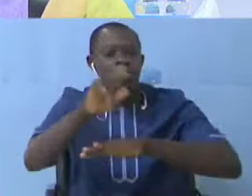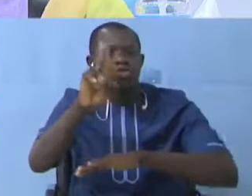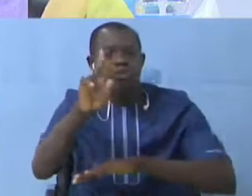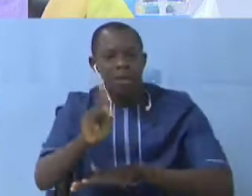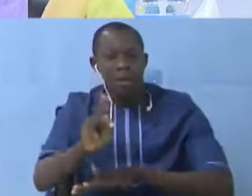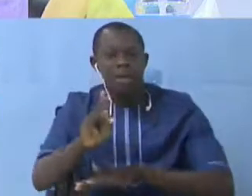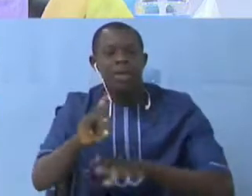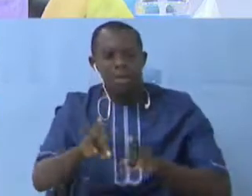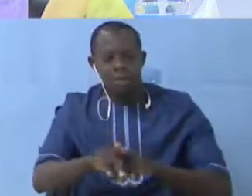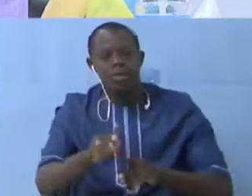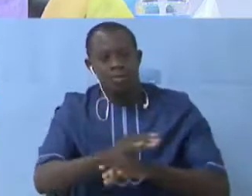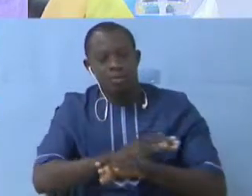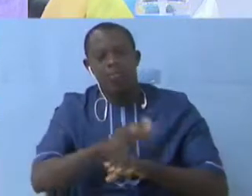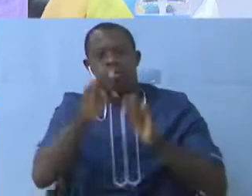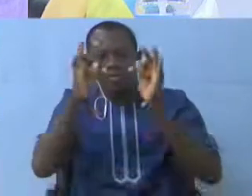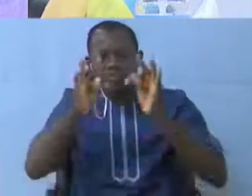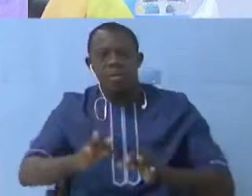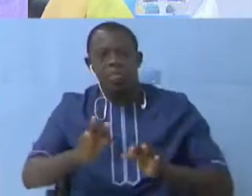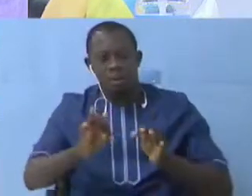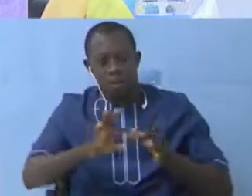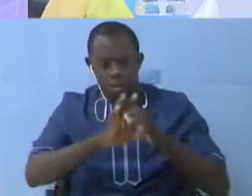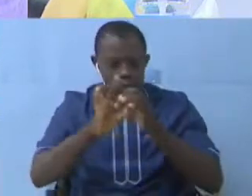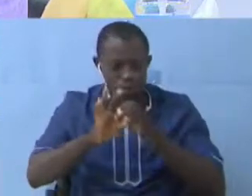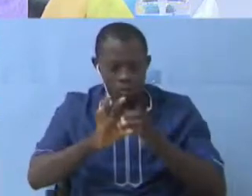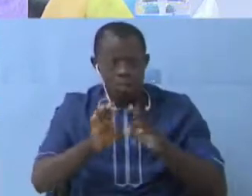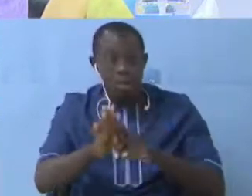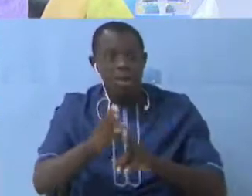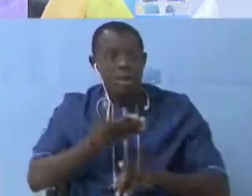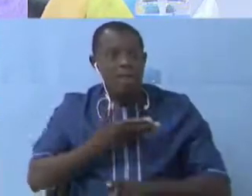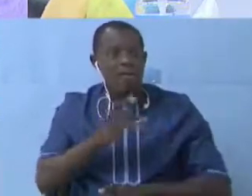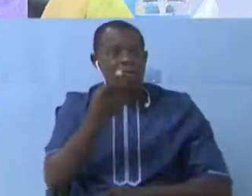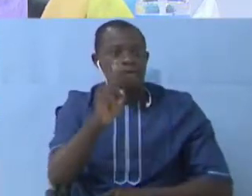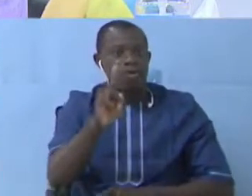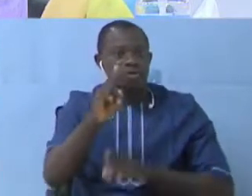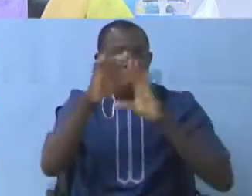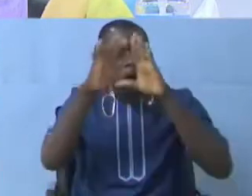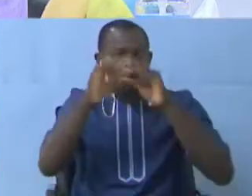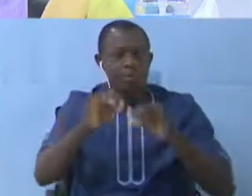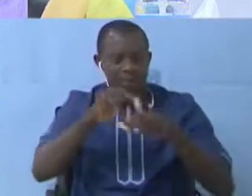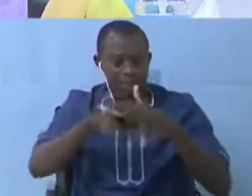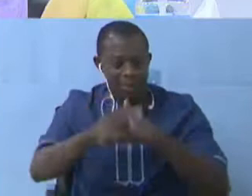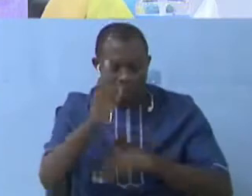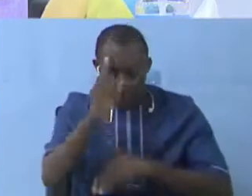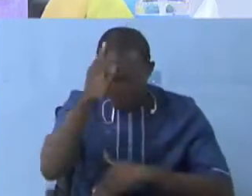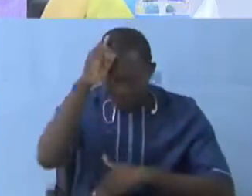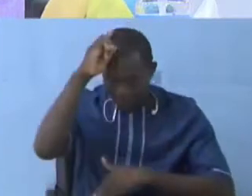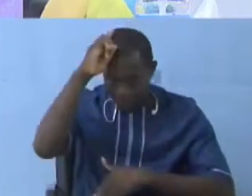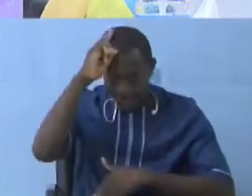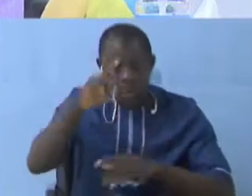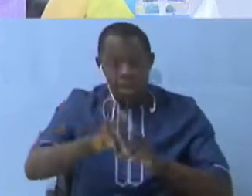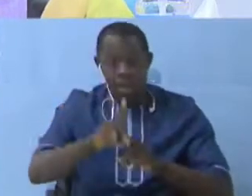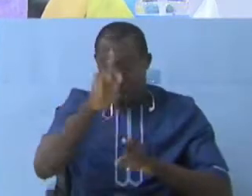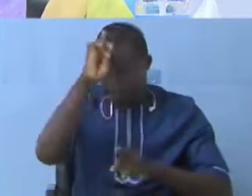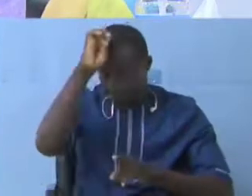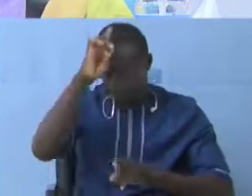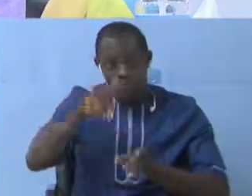United Kingdom It has its first office in South Africa, precisely